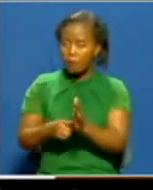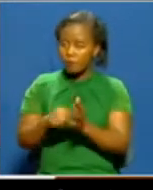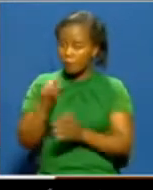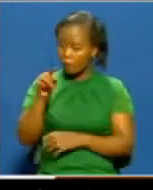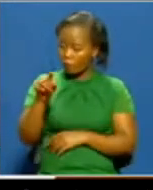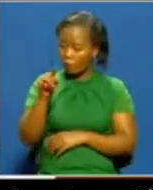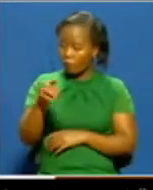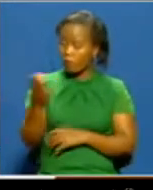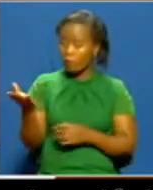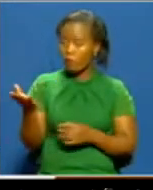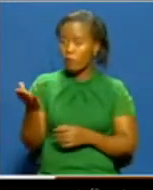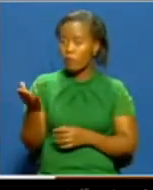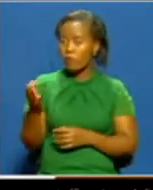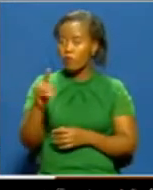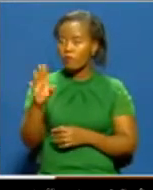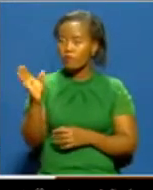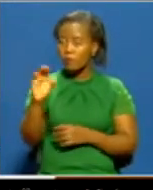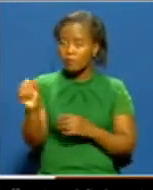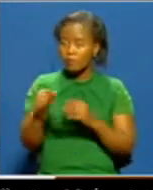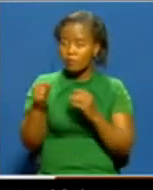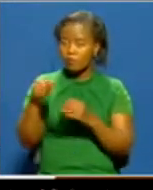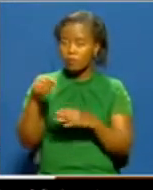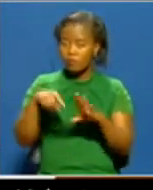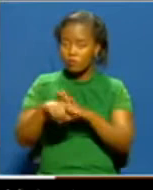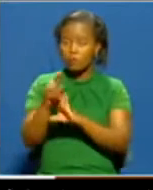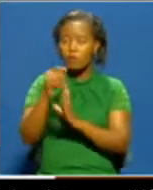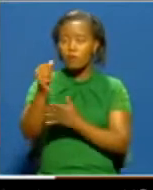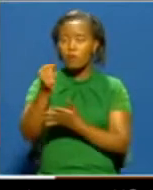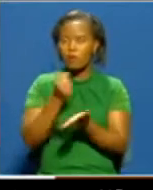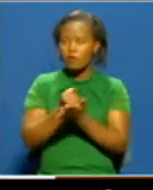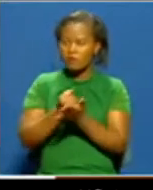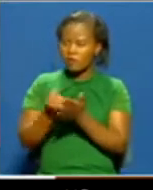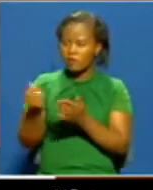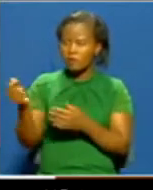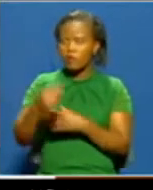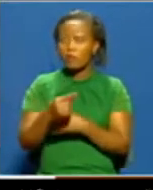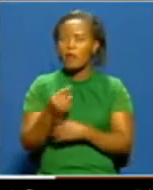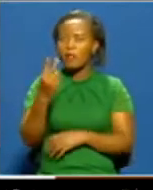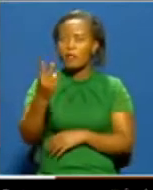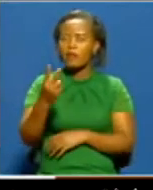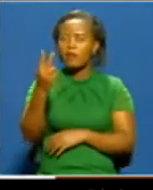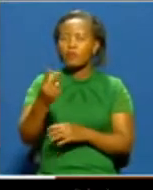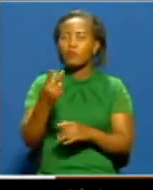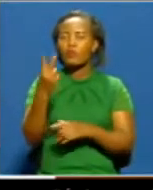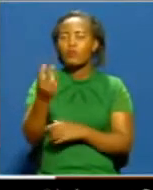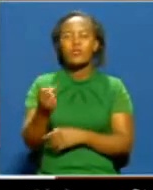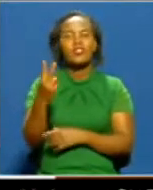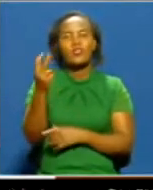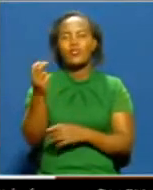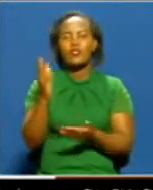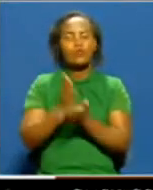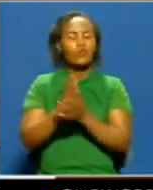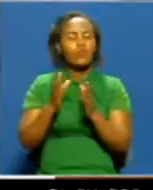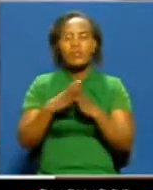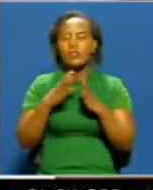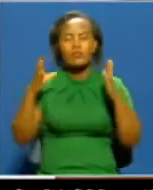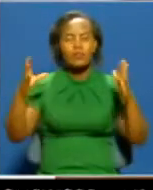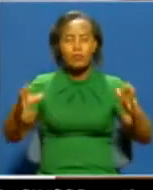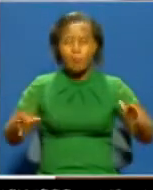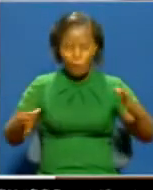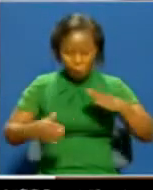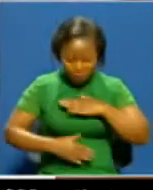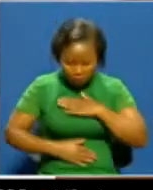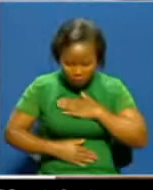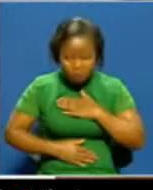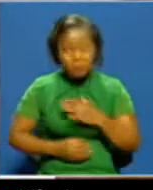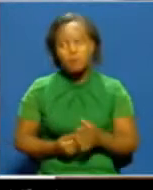you got into this office sometimes in February 2020. So it's a great honor. Thank you very much. Yes. And